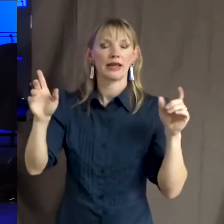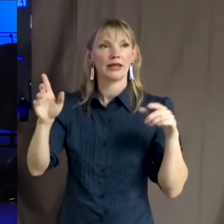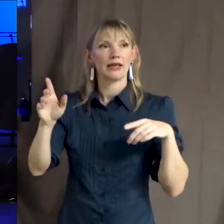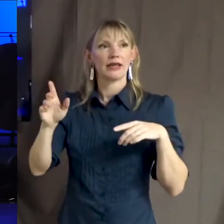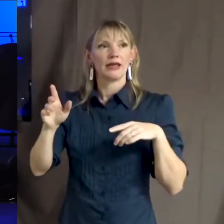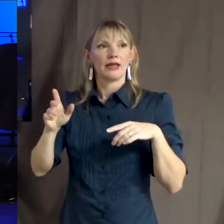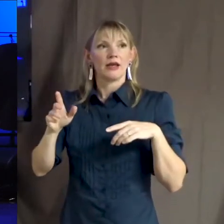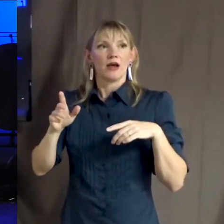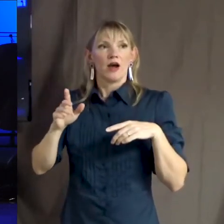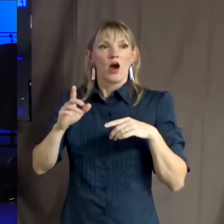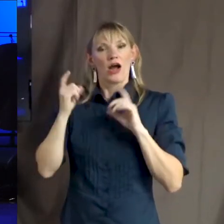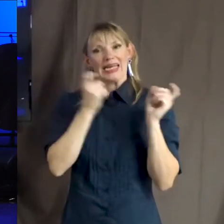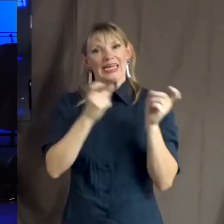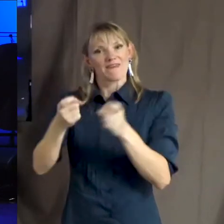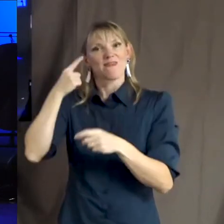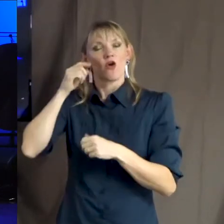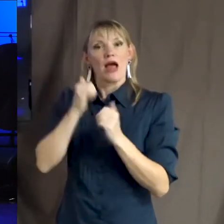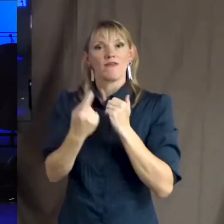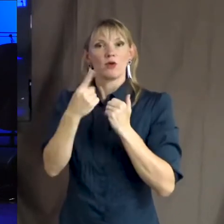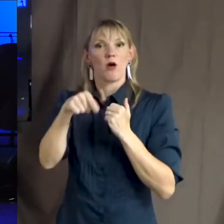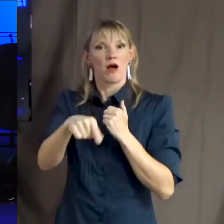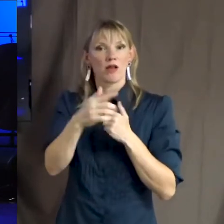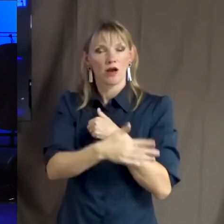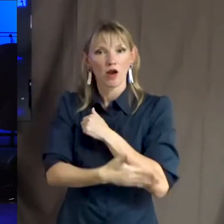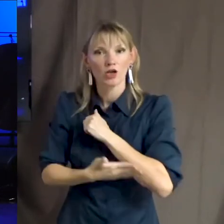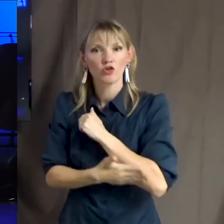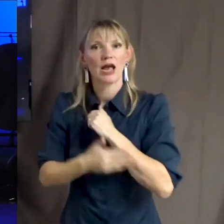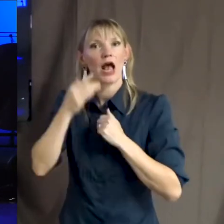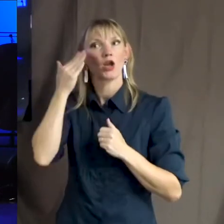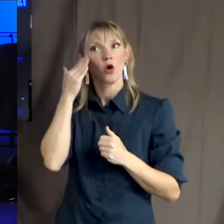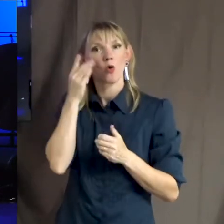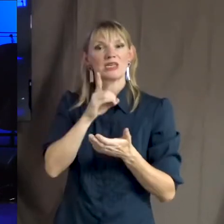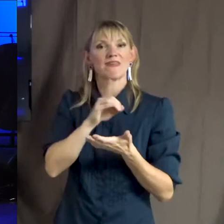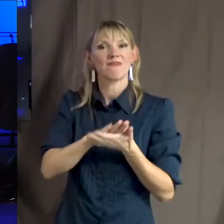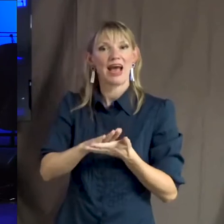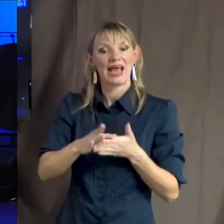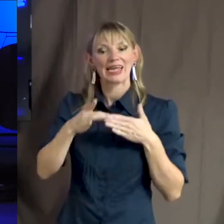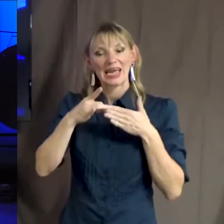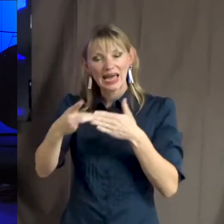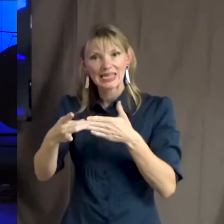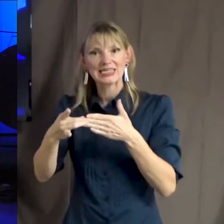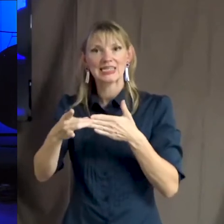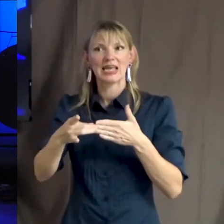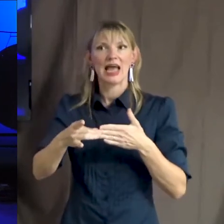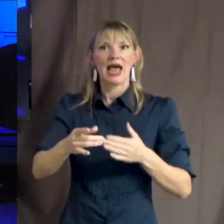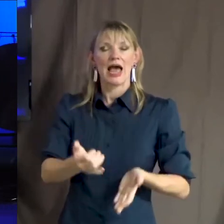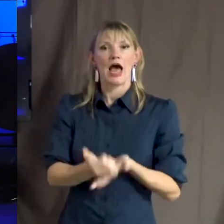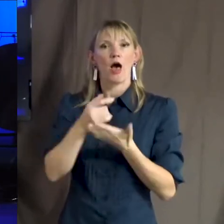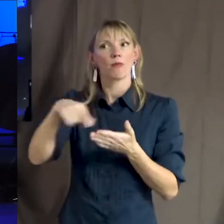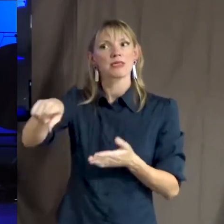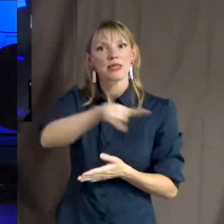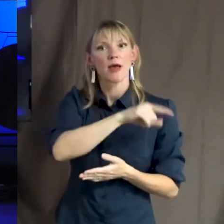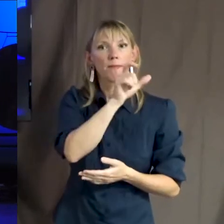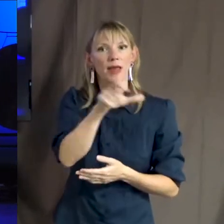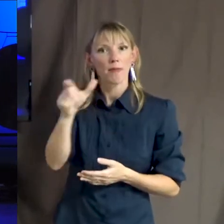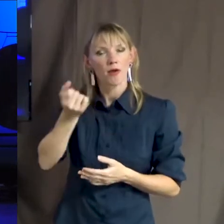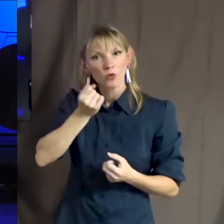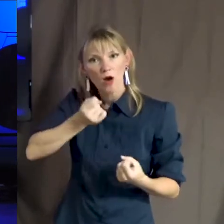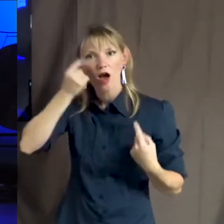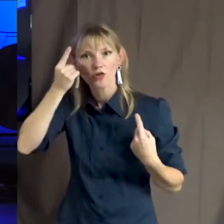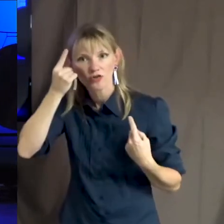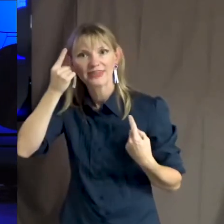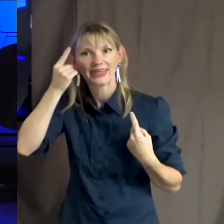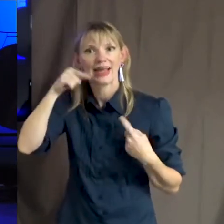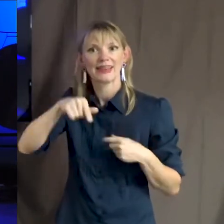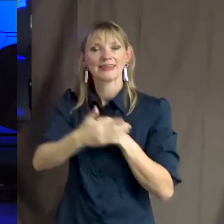in this country. I know that divine guidance enlightens the collective mind of the people of this country. I know